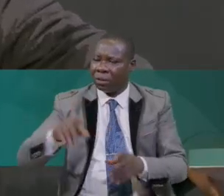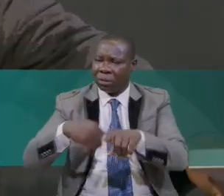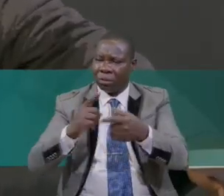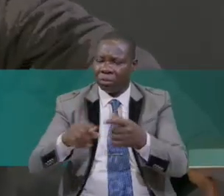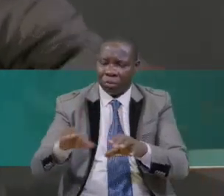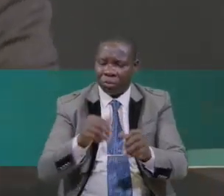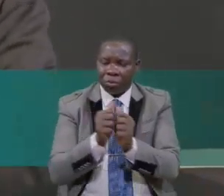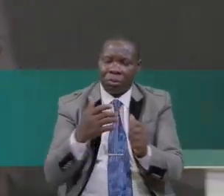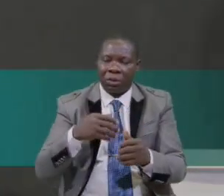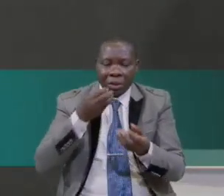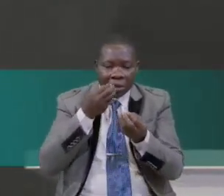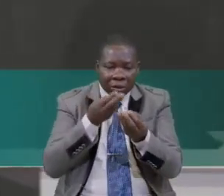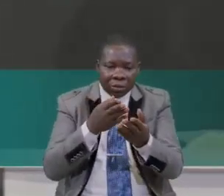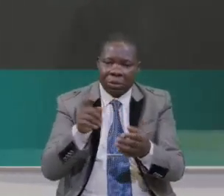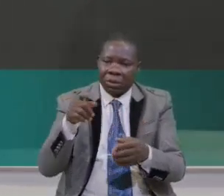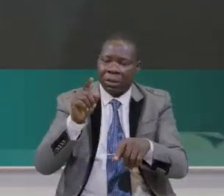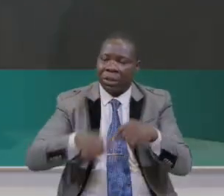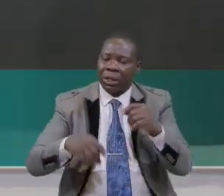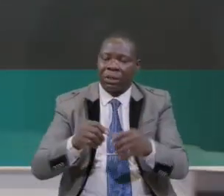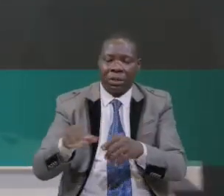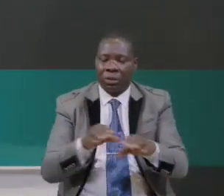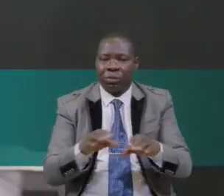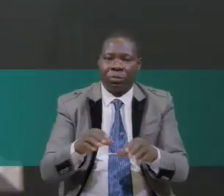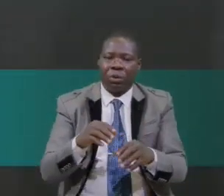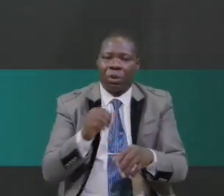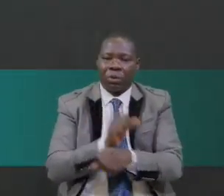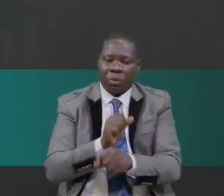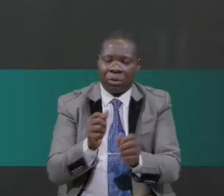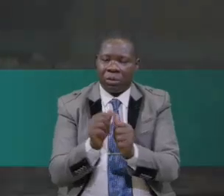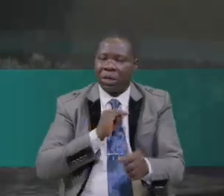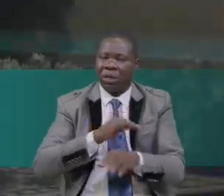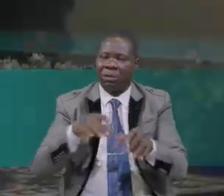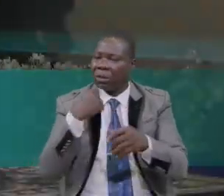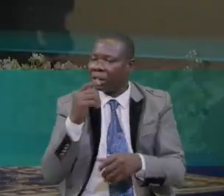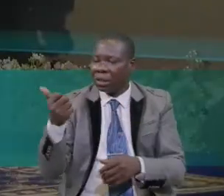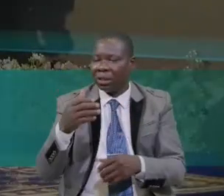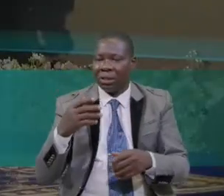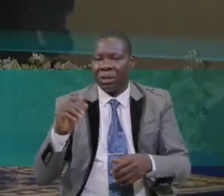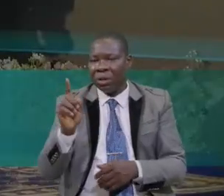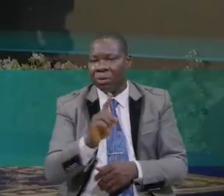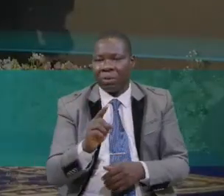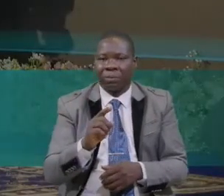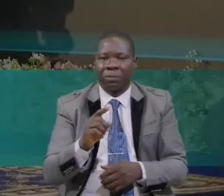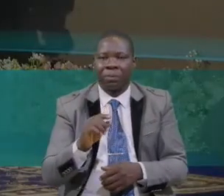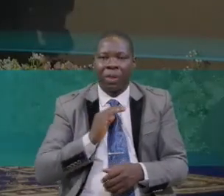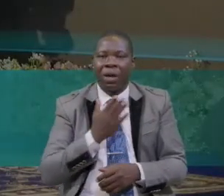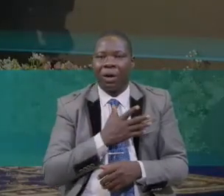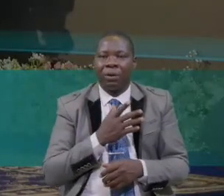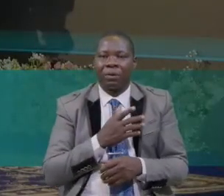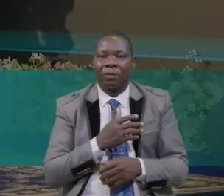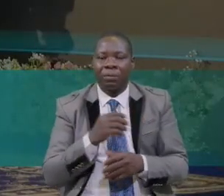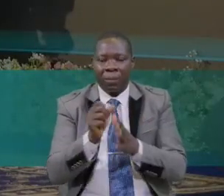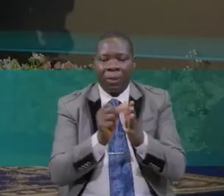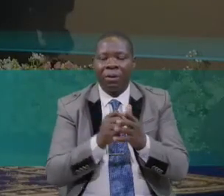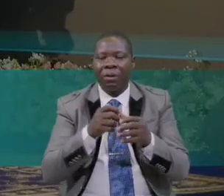cannot handle? And so I didn't tell anybody. Even our state overseer just knew that, I mean over there, not here, just